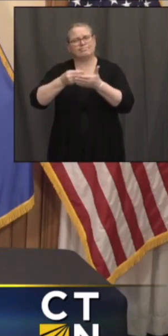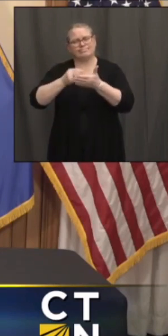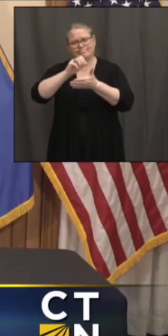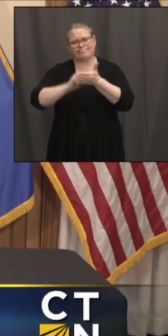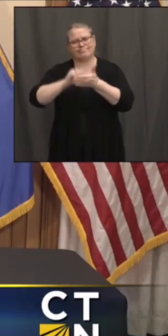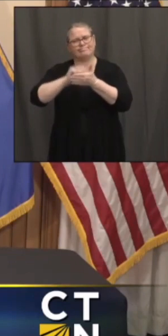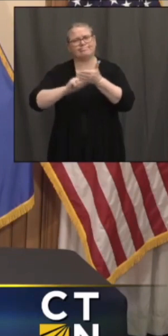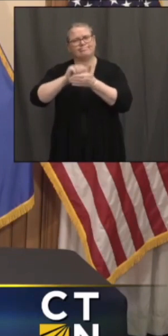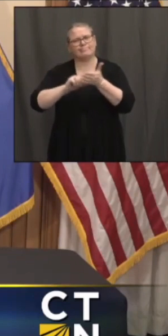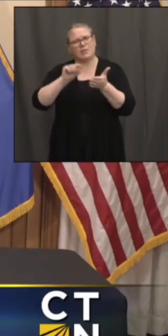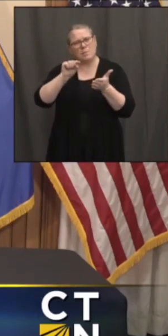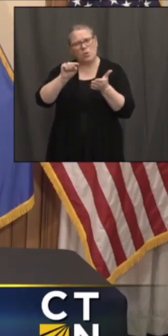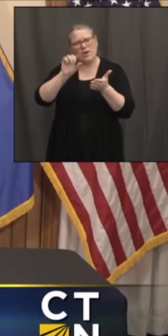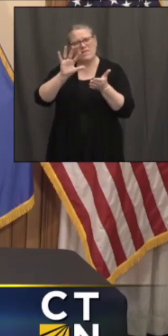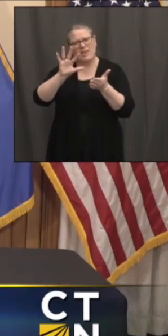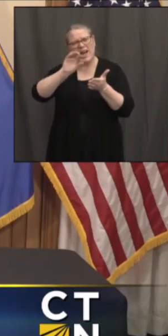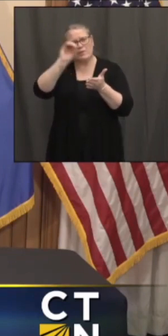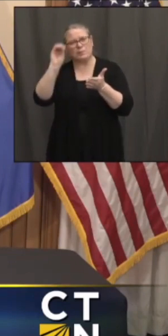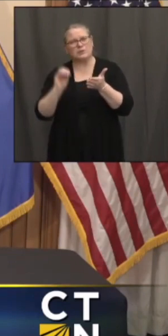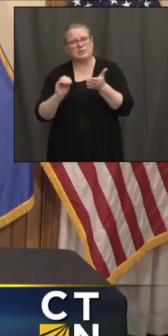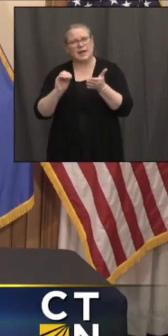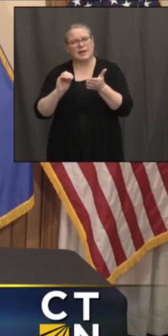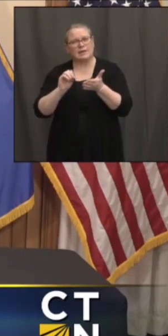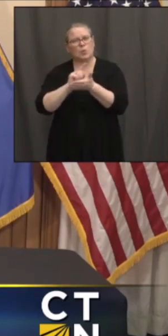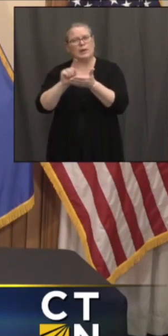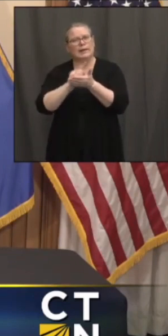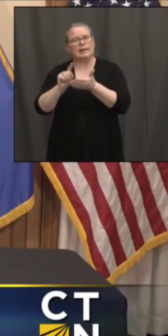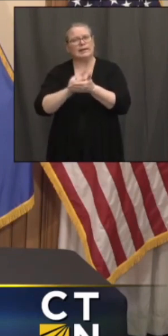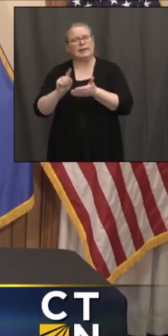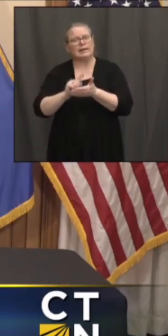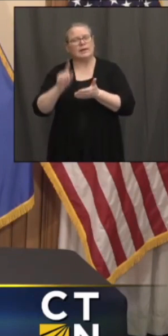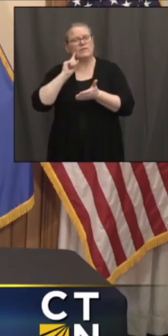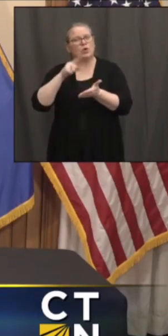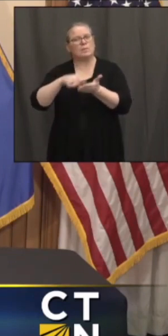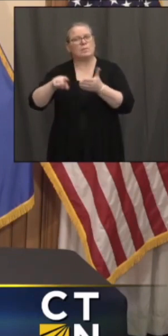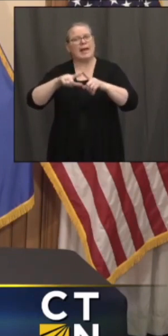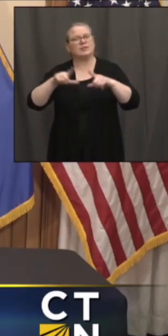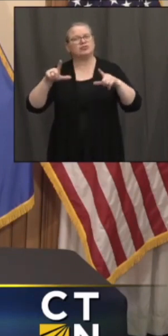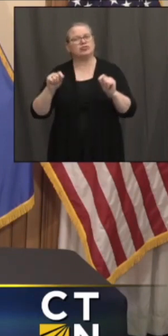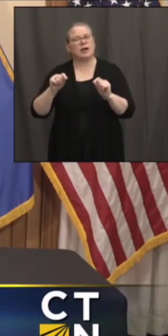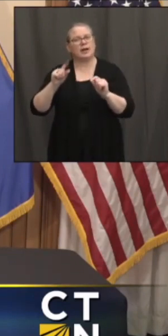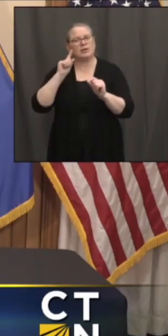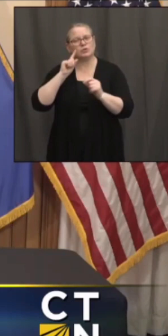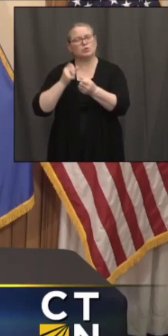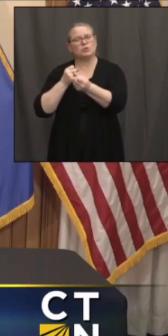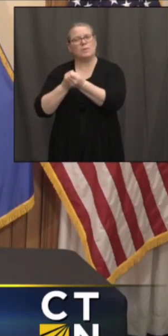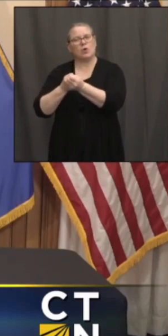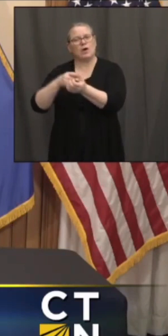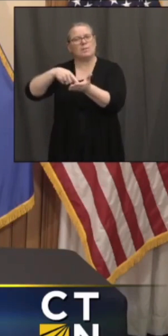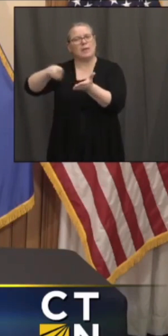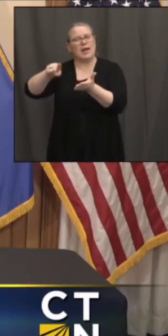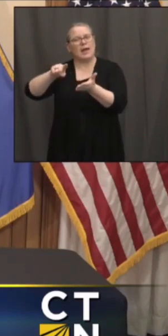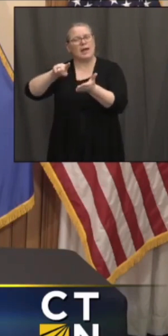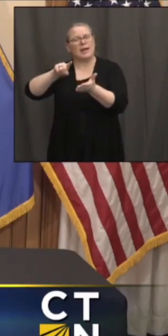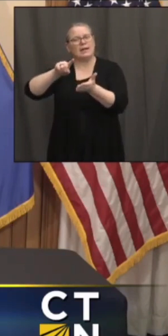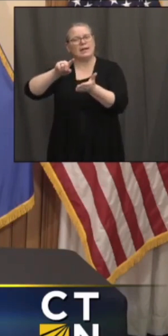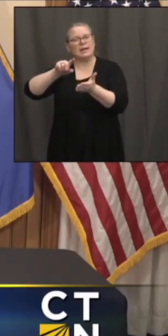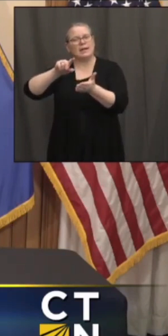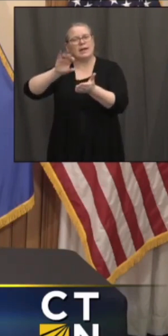0.5% of weekly pay from workers' paychecks to support the paid family and medical leave insurance